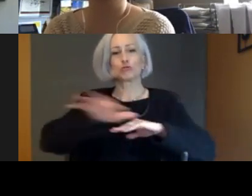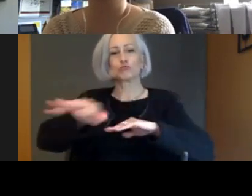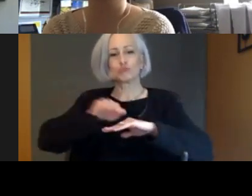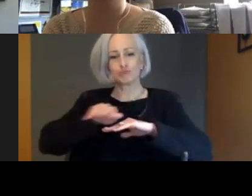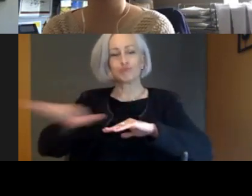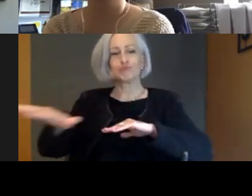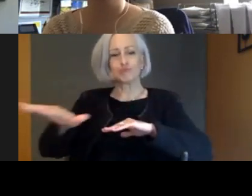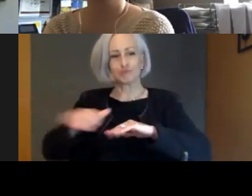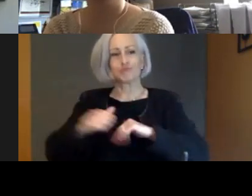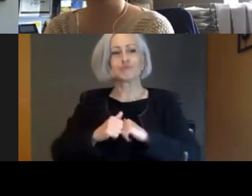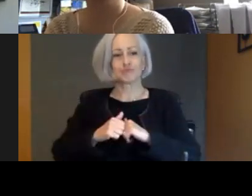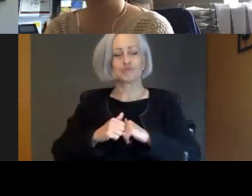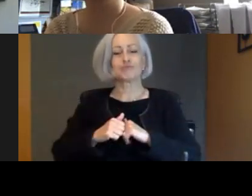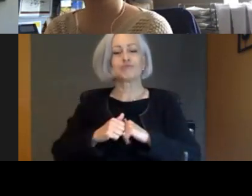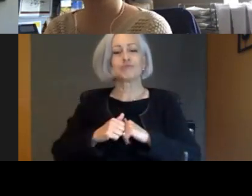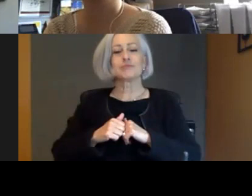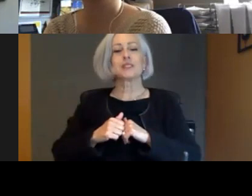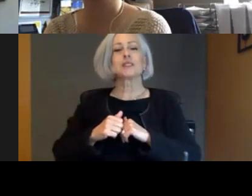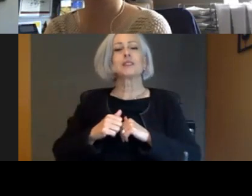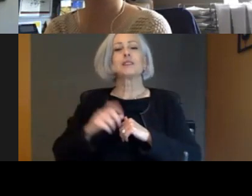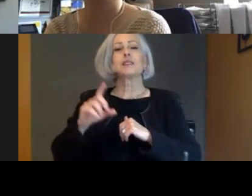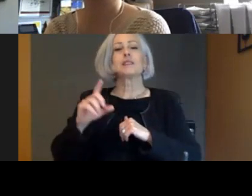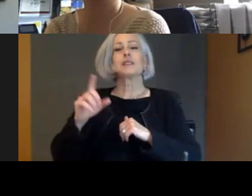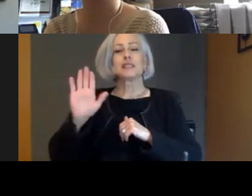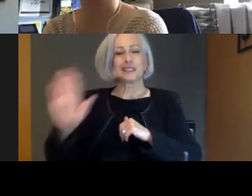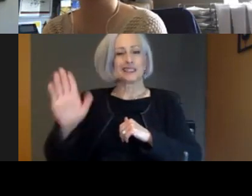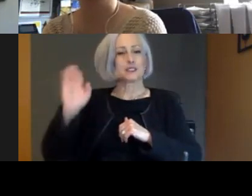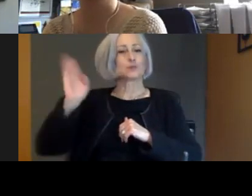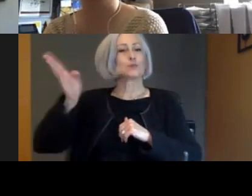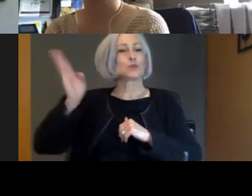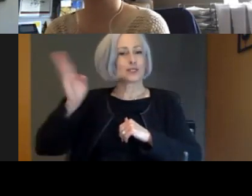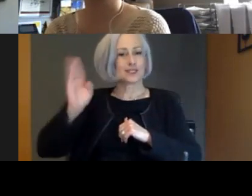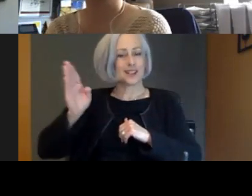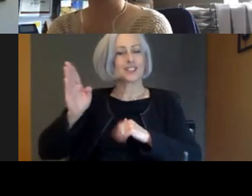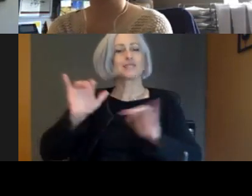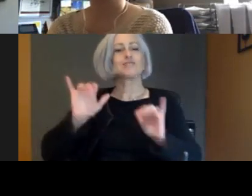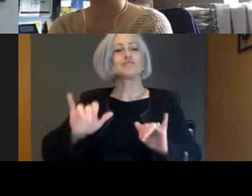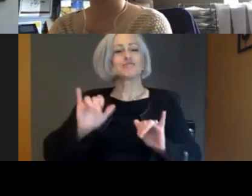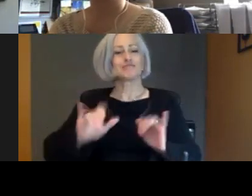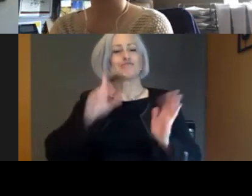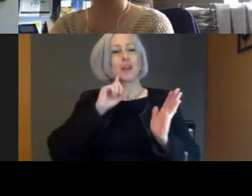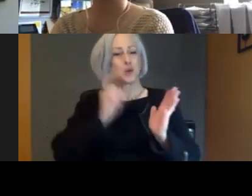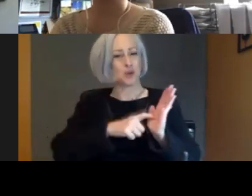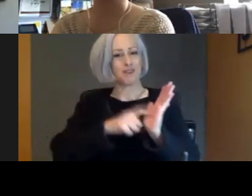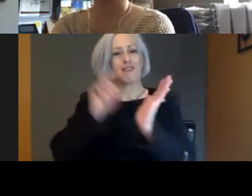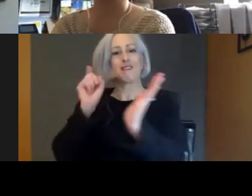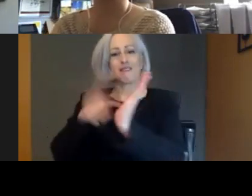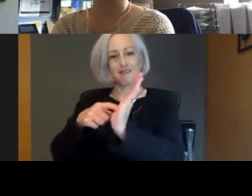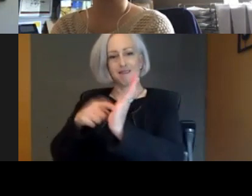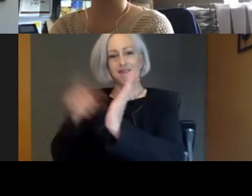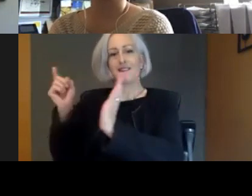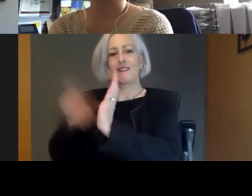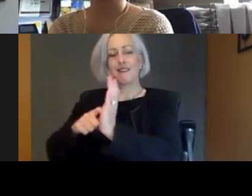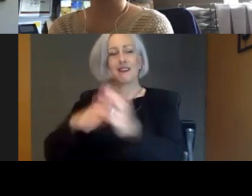his story. As he was going through his presentation, I could recognize names, faces, places, even